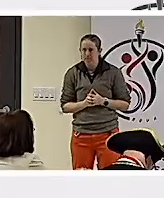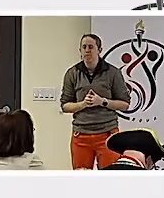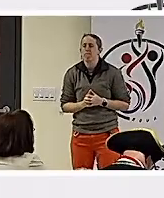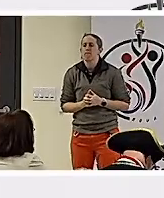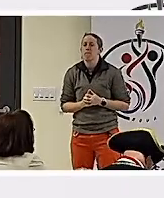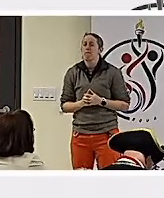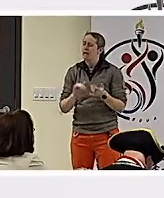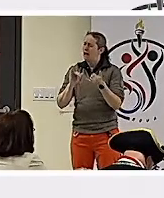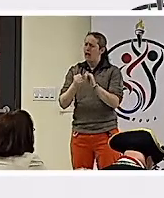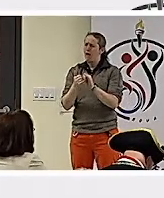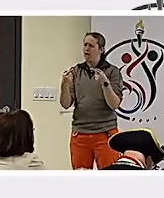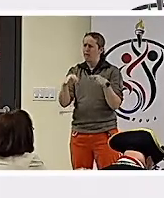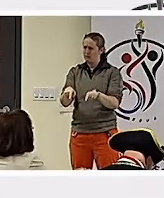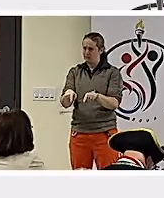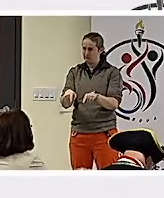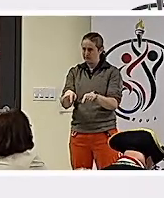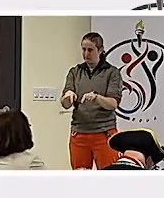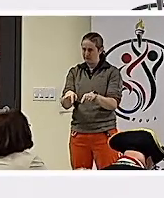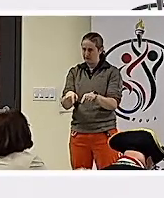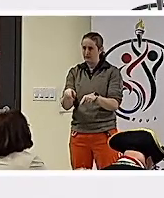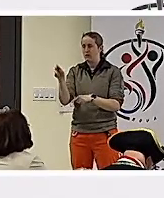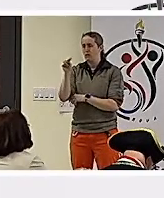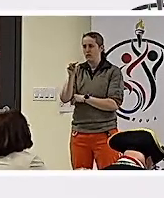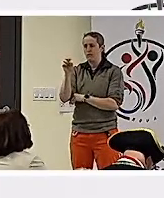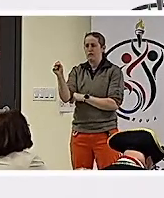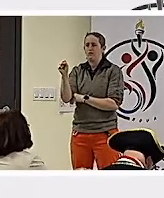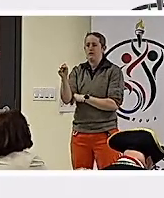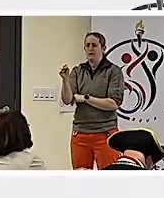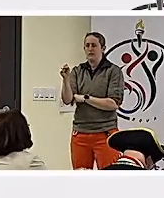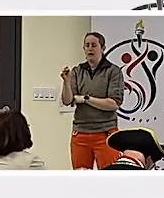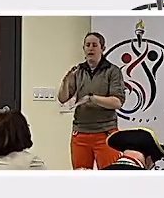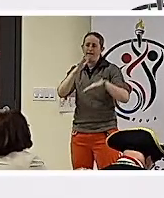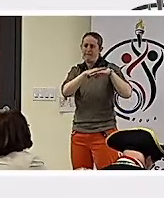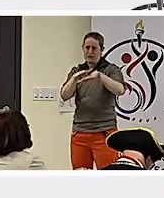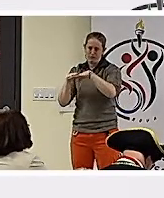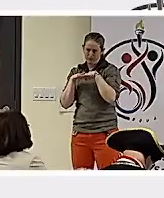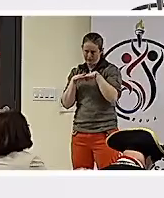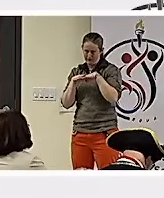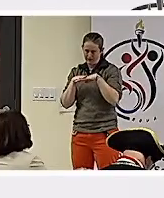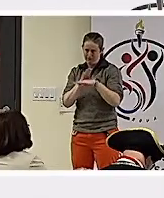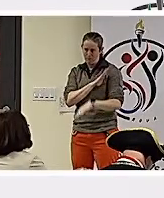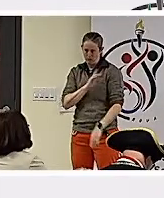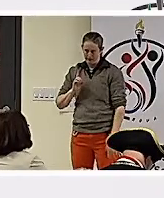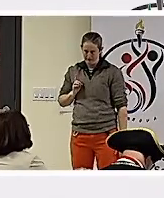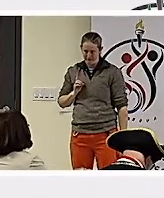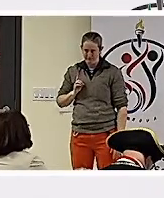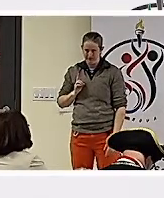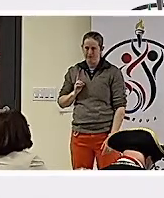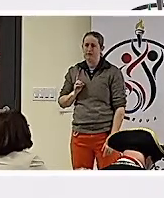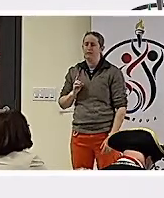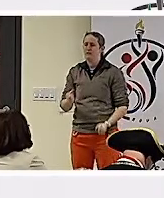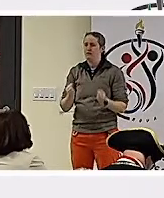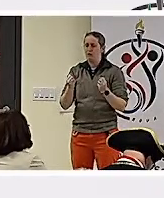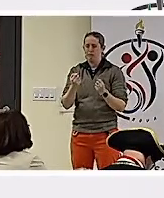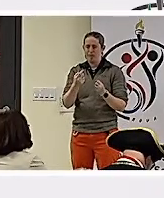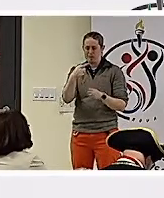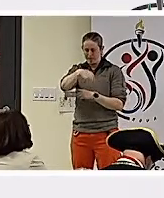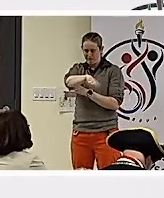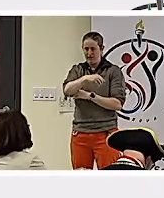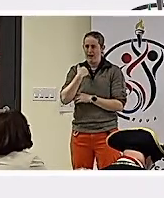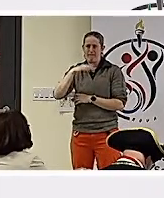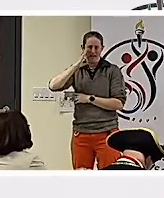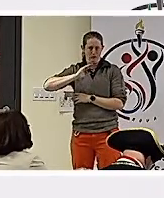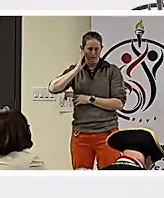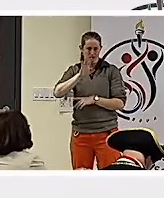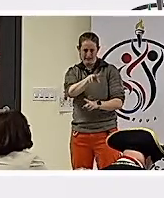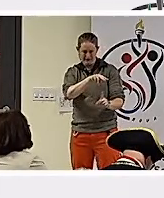is through the Nova Scotia Accessibility Advisory Board, who bring this first voice perspective and their unique skills and knowledge directly to